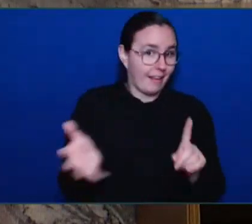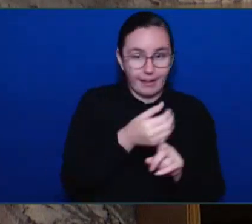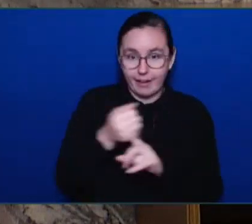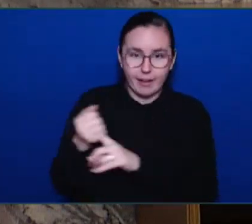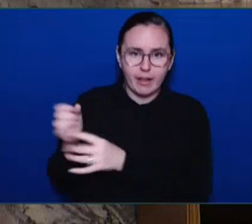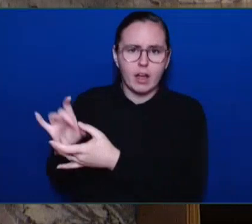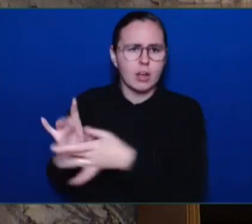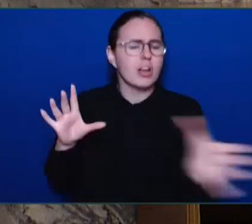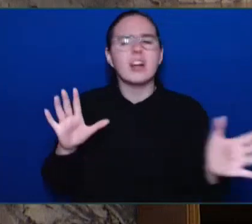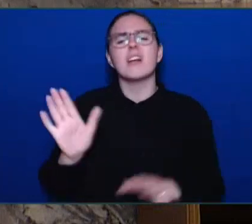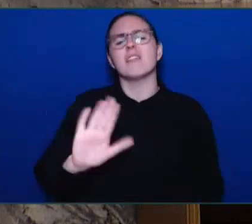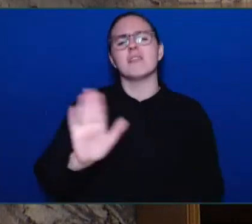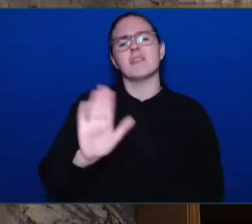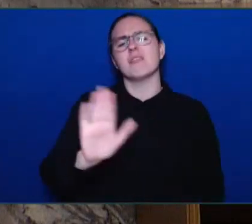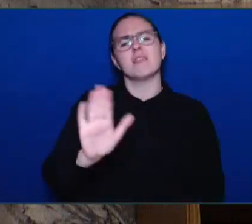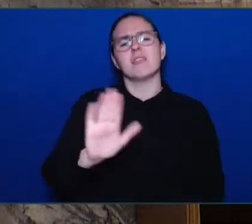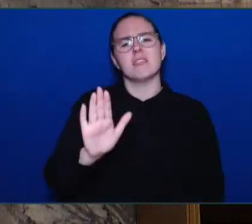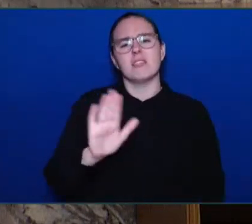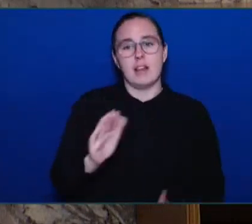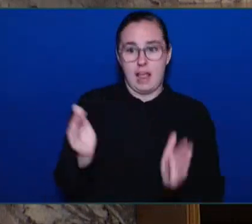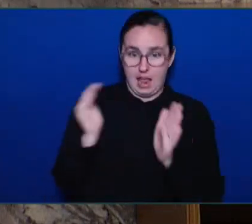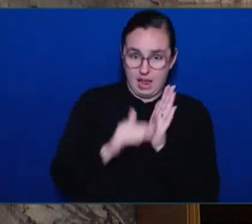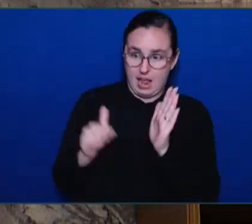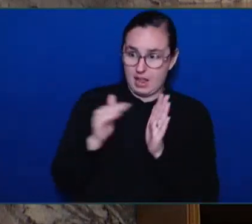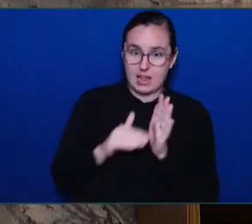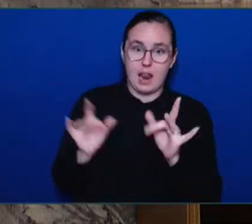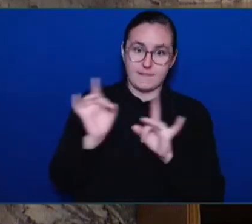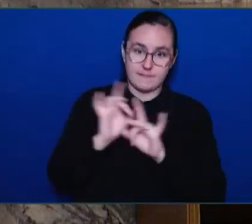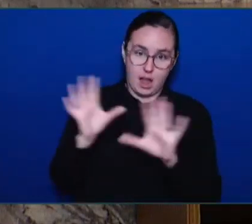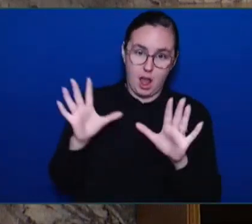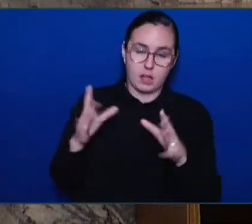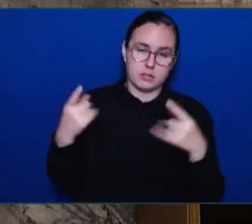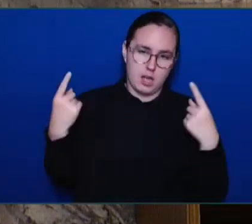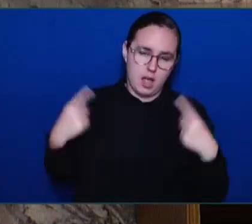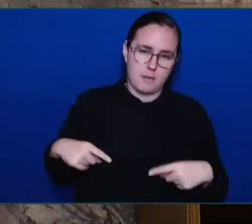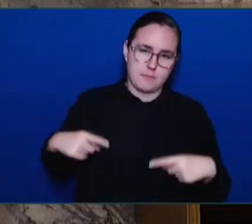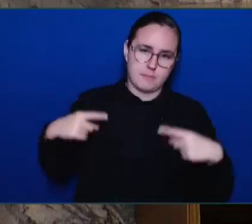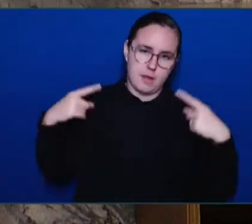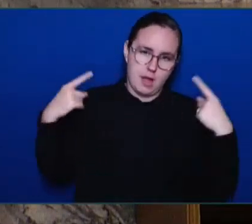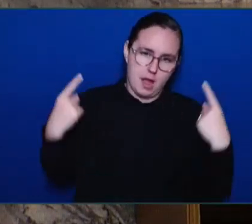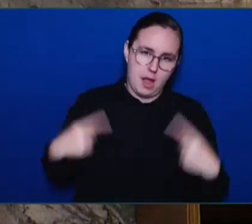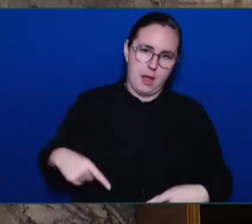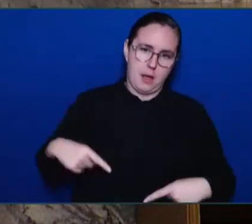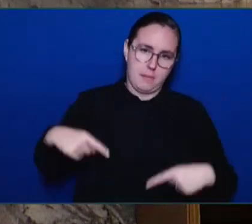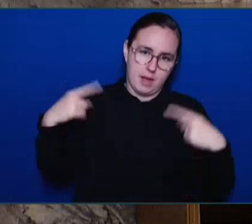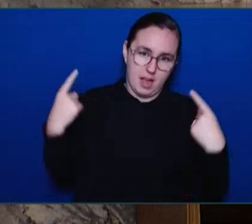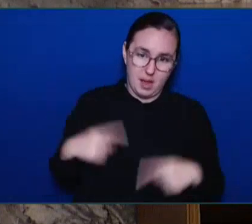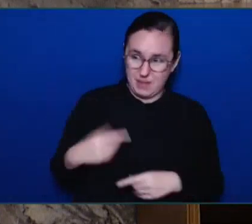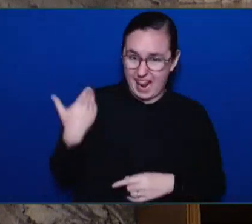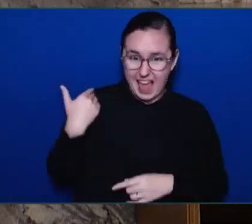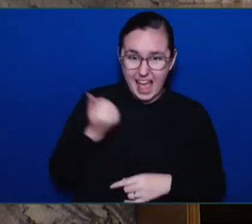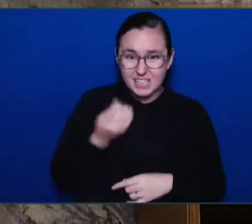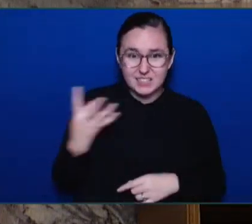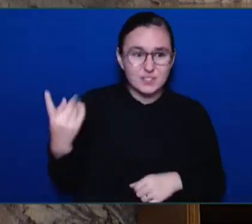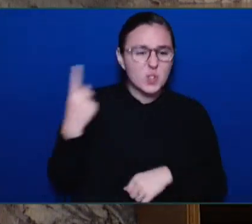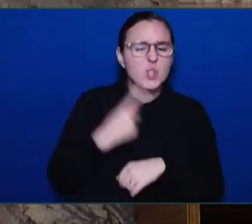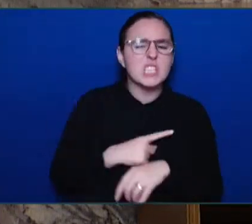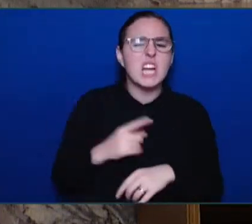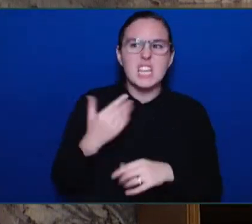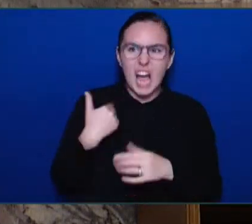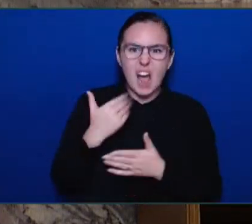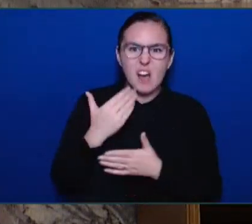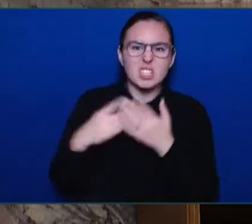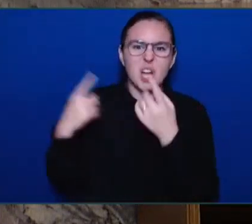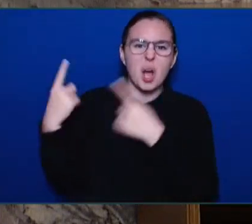last few days has just been more than we can even imagine. The violence on our street has made people feel more vulnerable